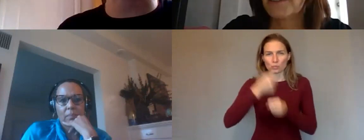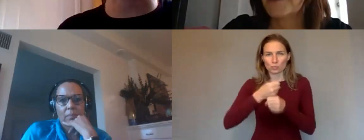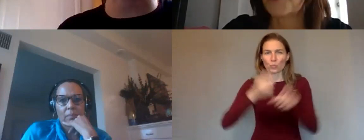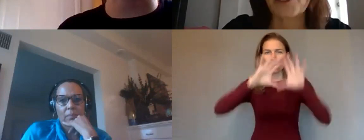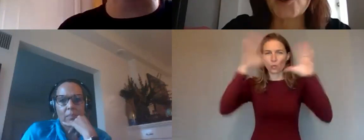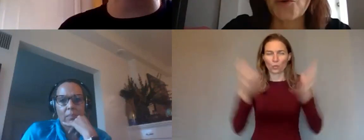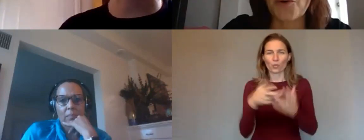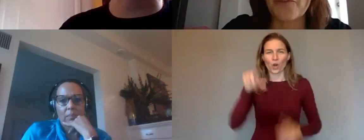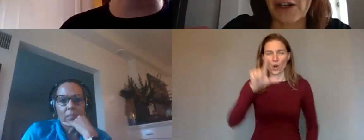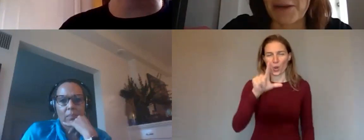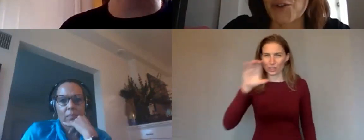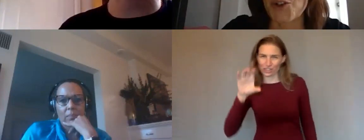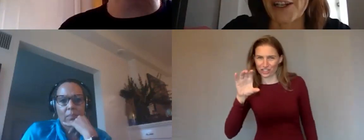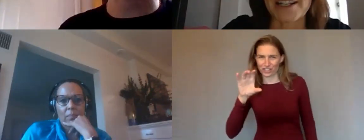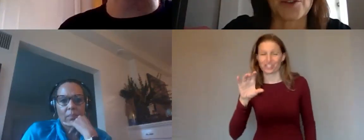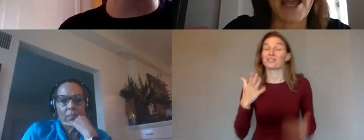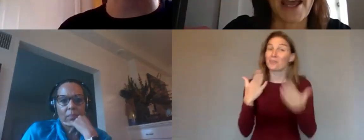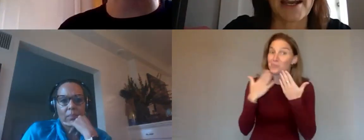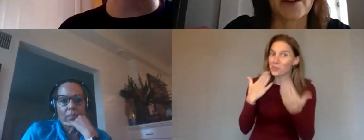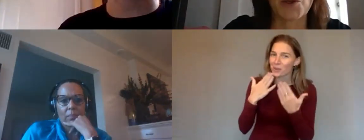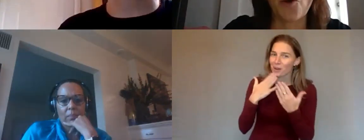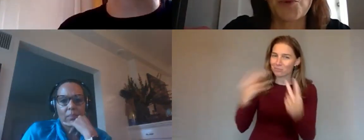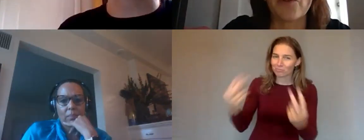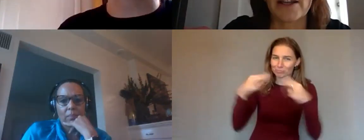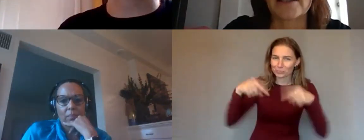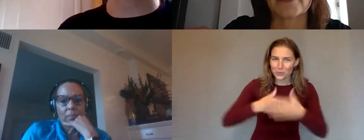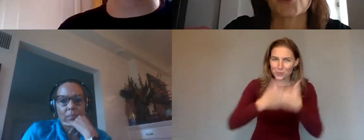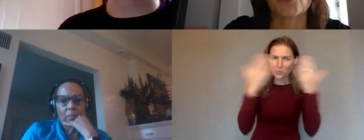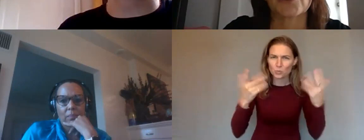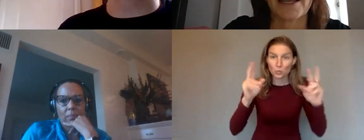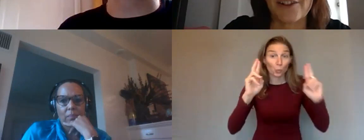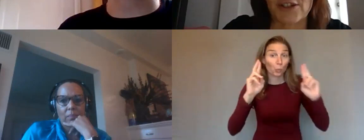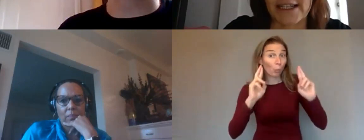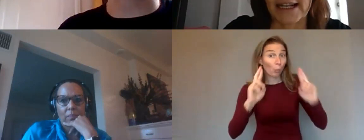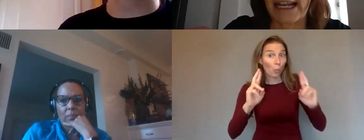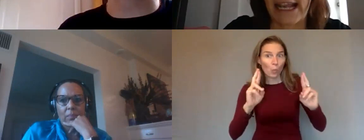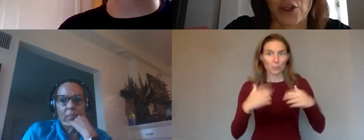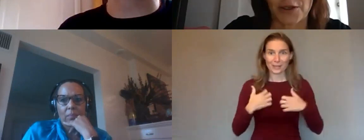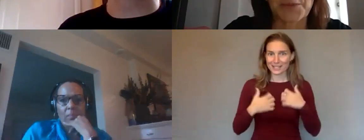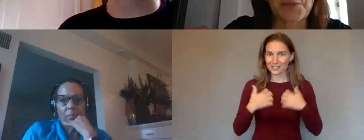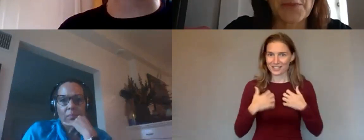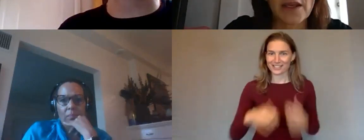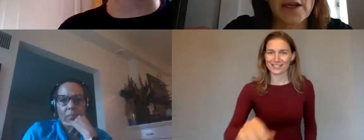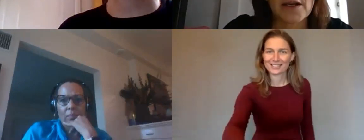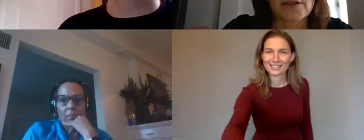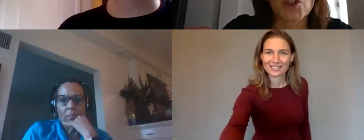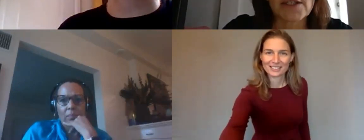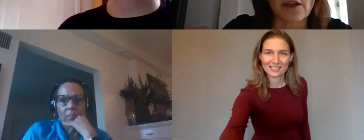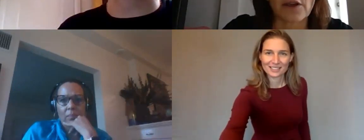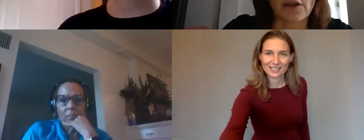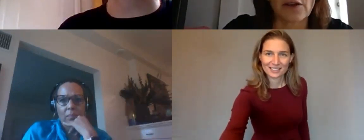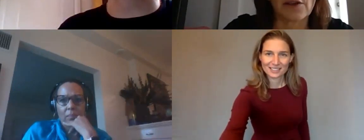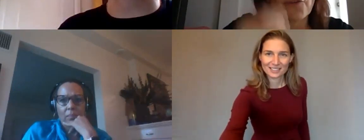Cheshire. So thank you very much for joining us today, and we hope you'll find the session interesting and engaging. So